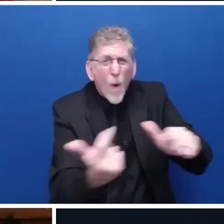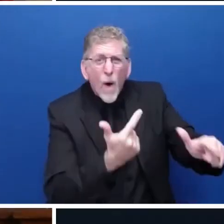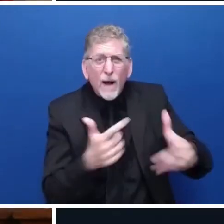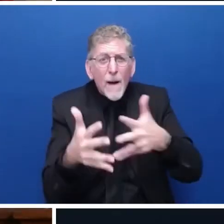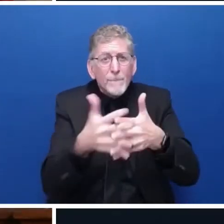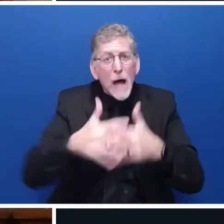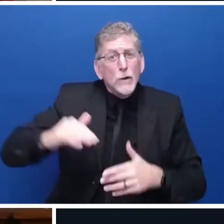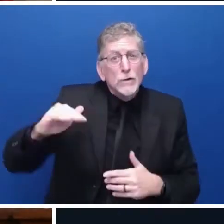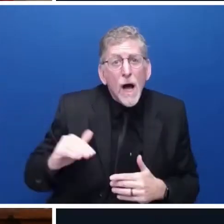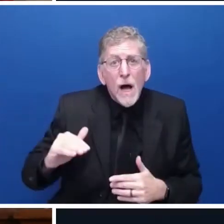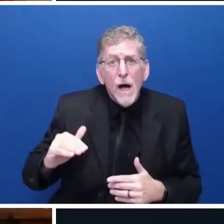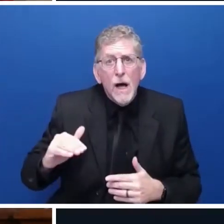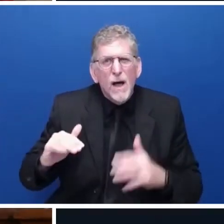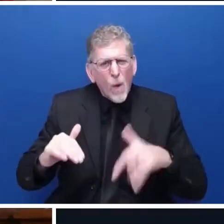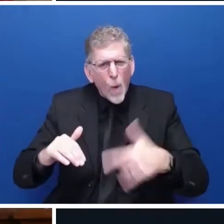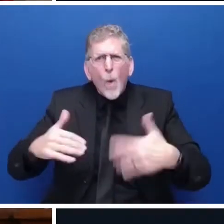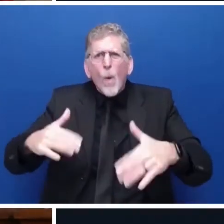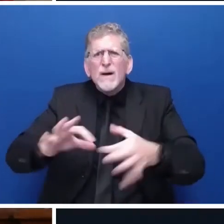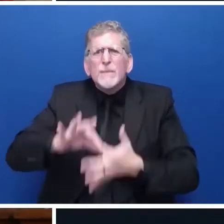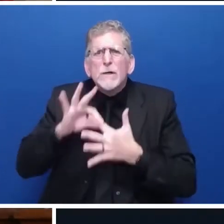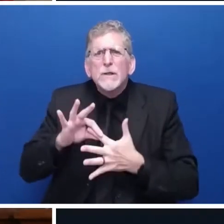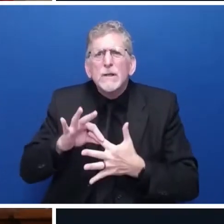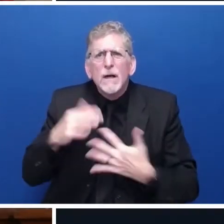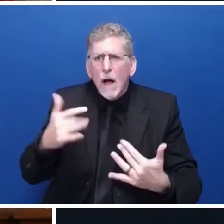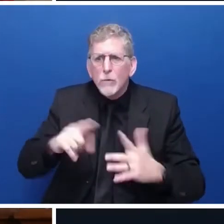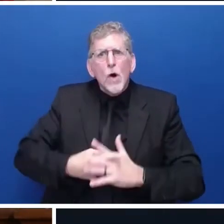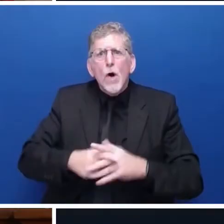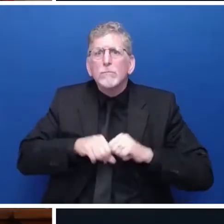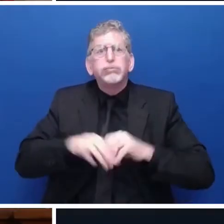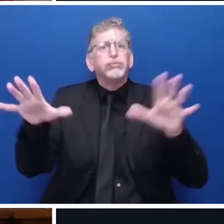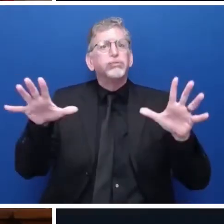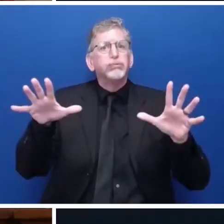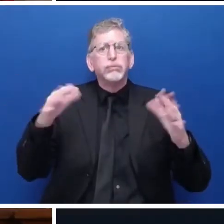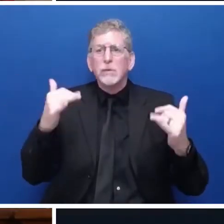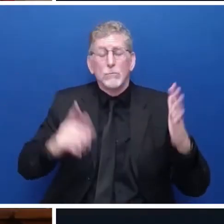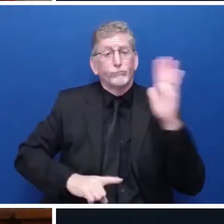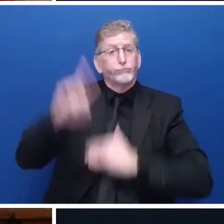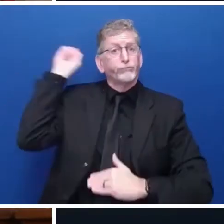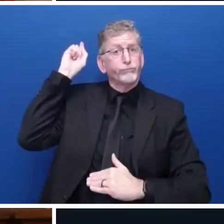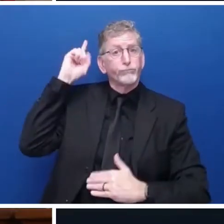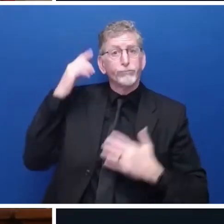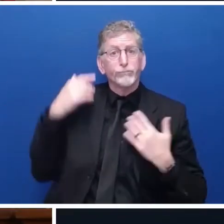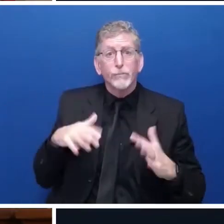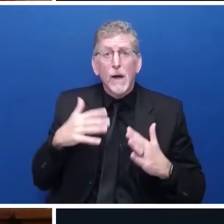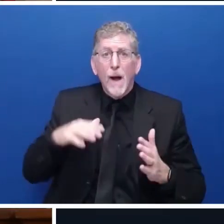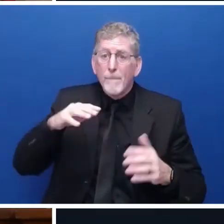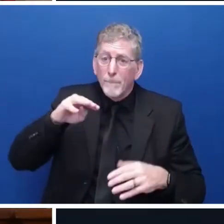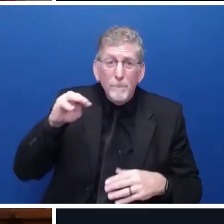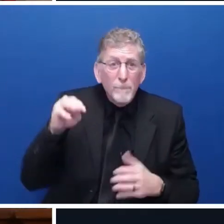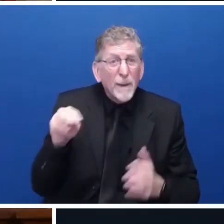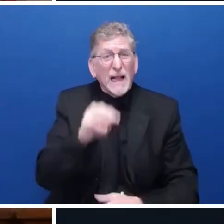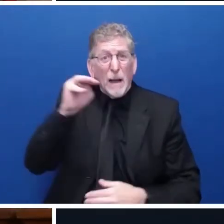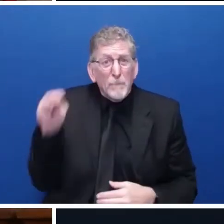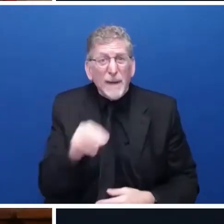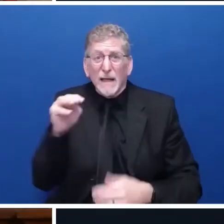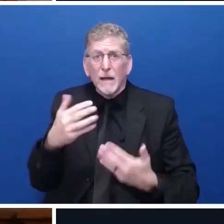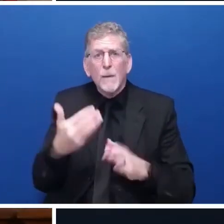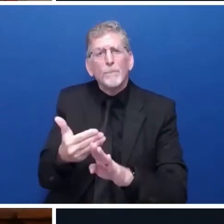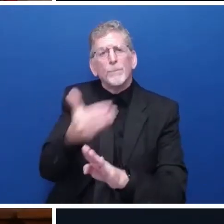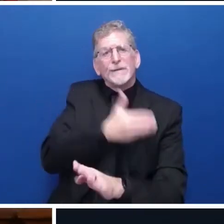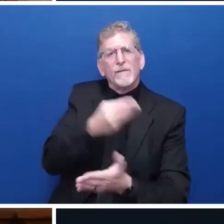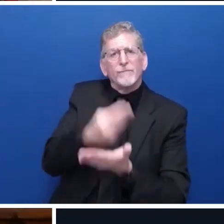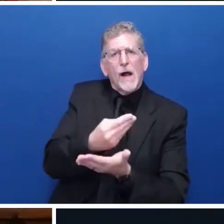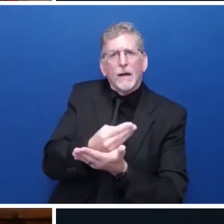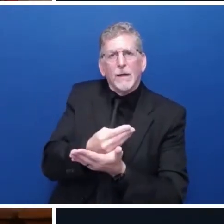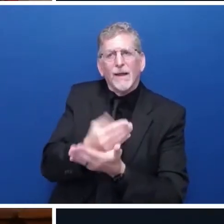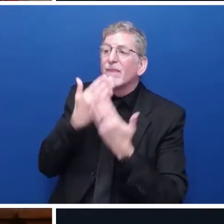through the roof. Millions will be pre-funded courtesy of the U.S. Treasury and private individuals like Michael and Susan